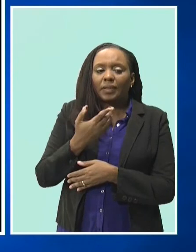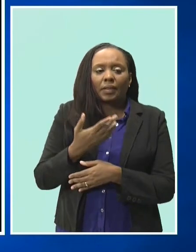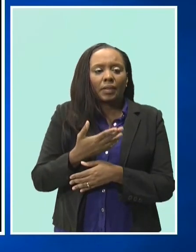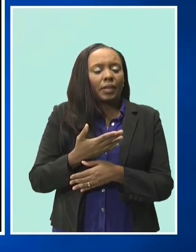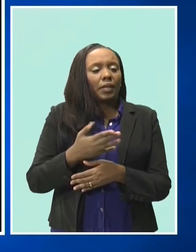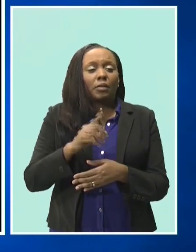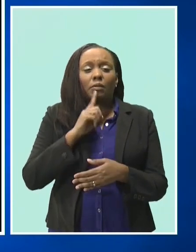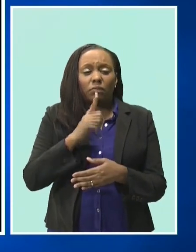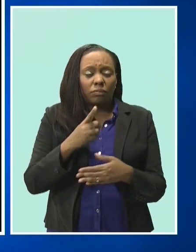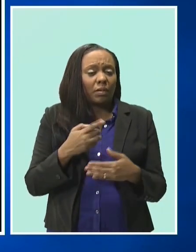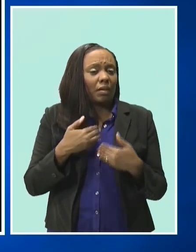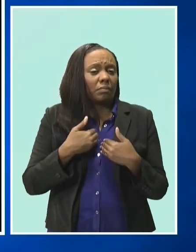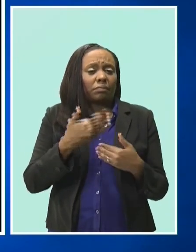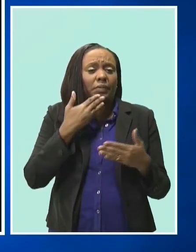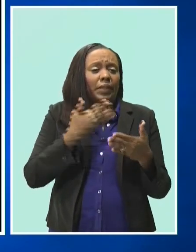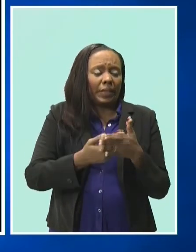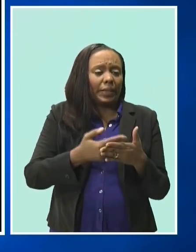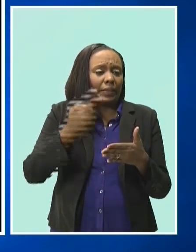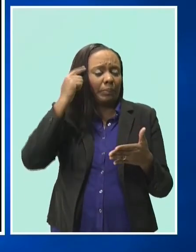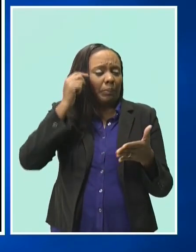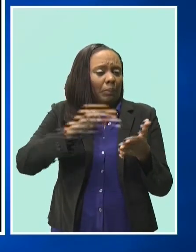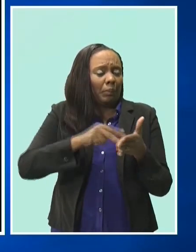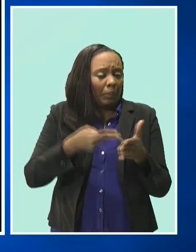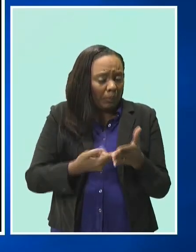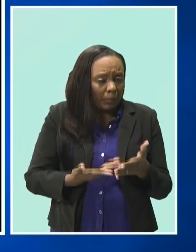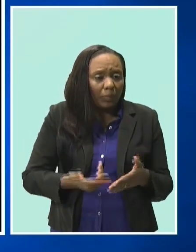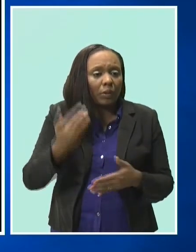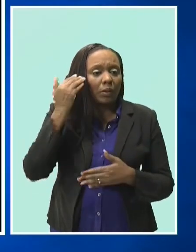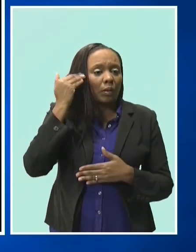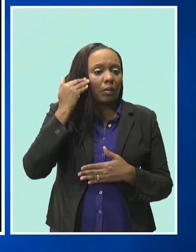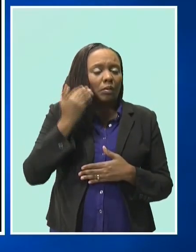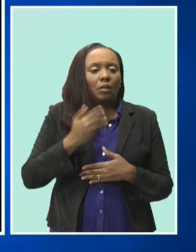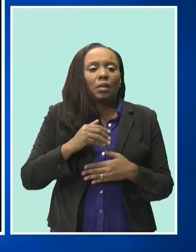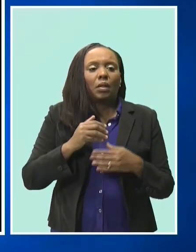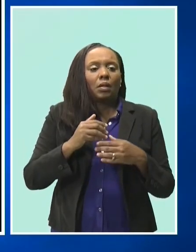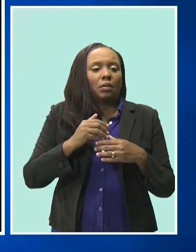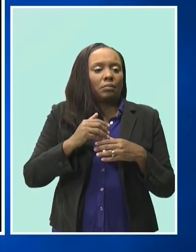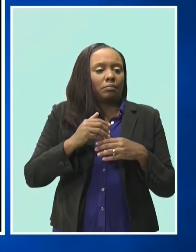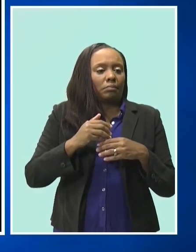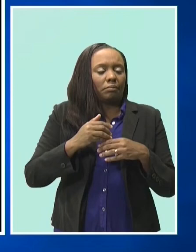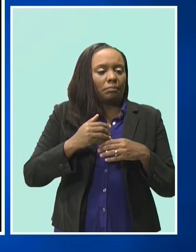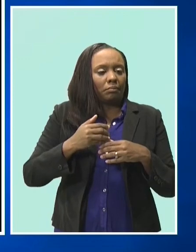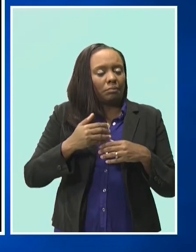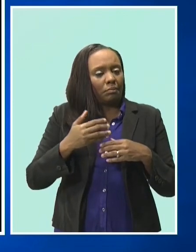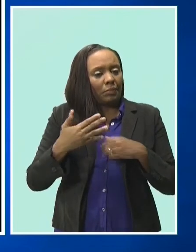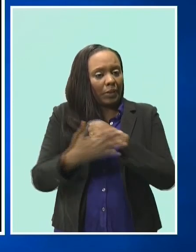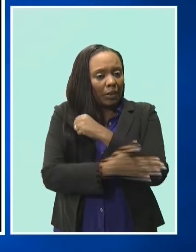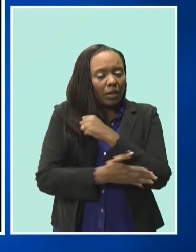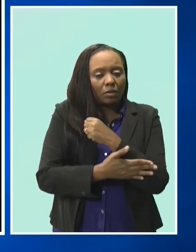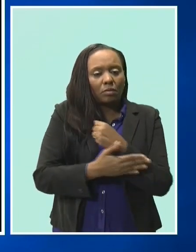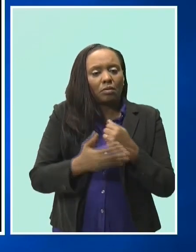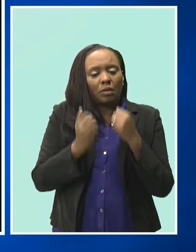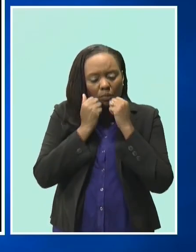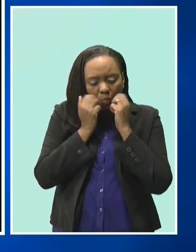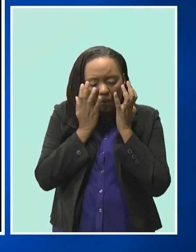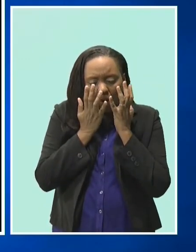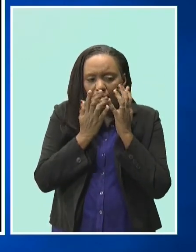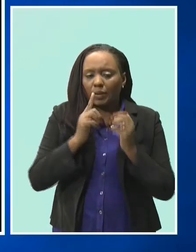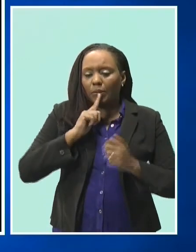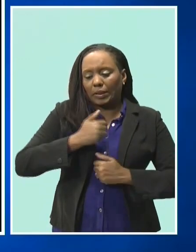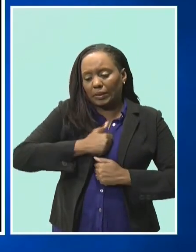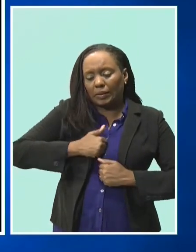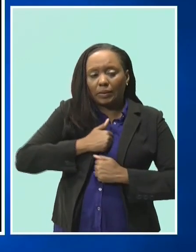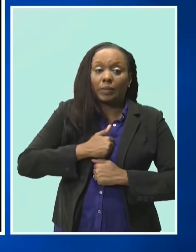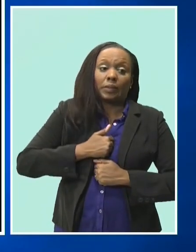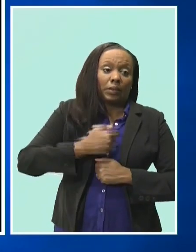good faith. He said he acknowledges that his actions have caused embarrassment, for which he expressed his sincere regret. He added that